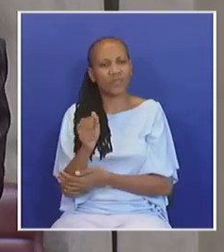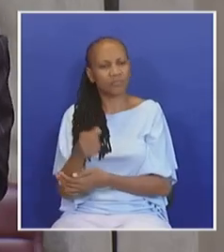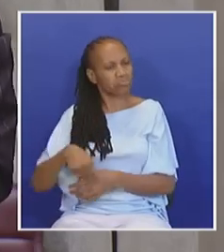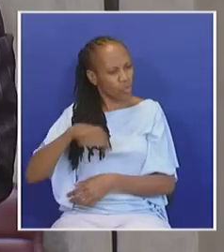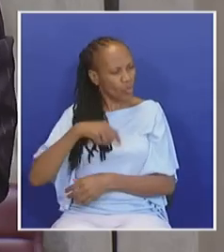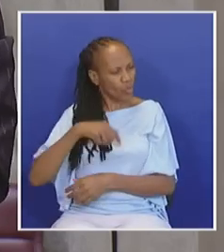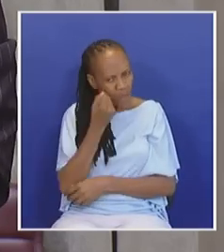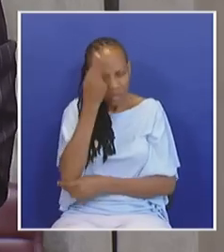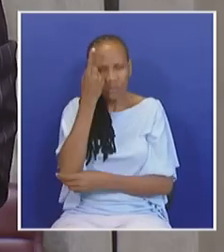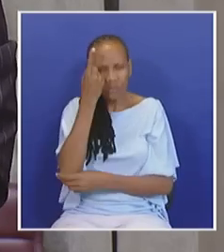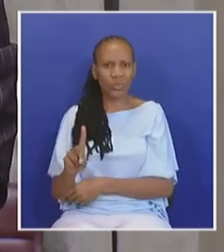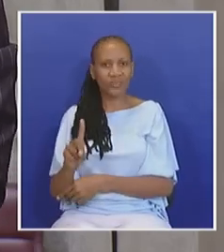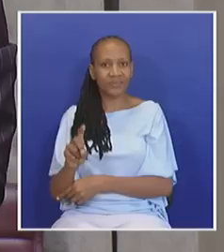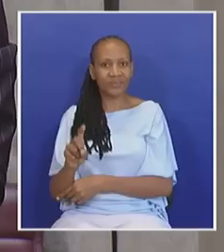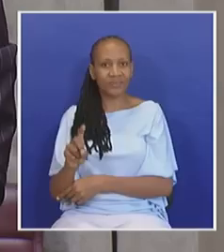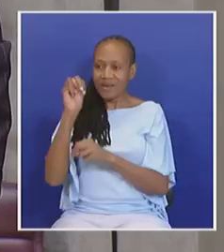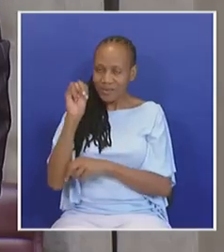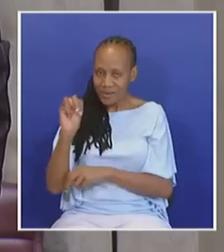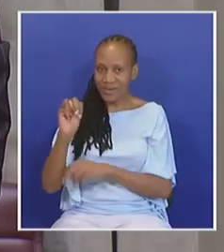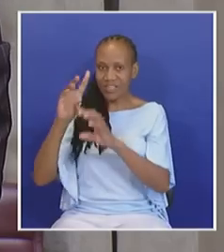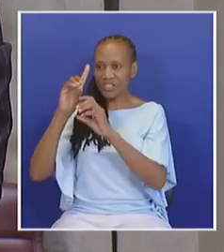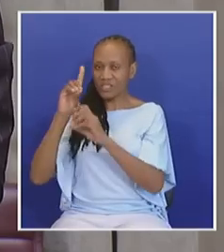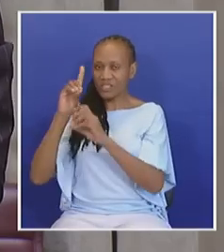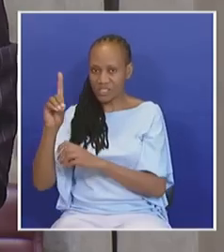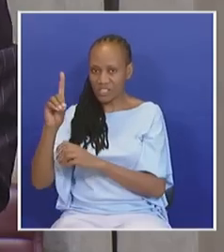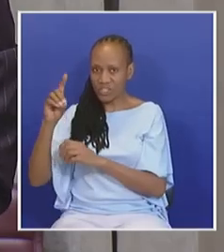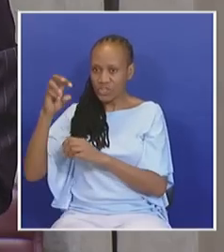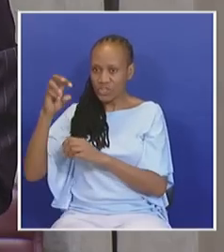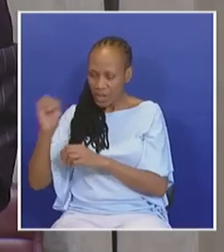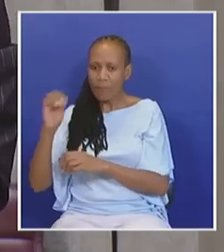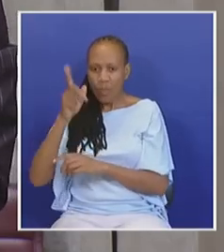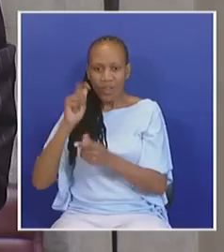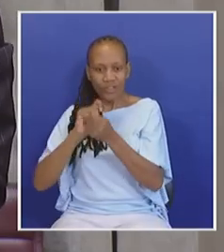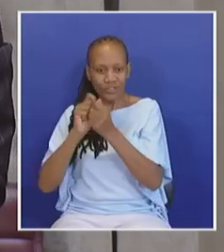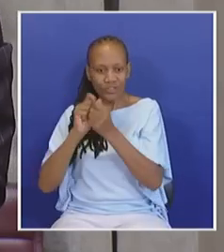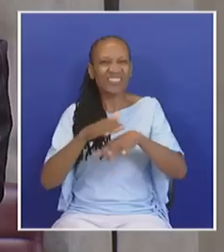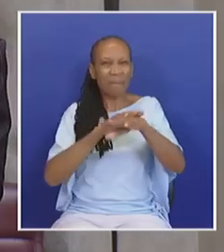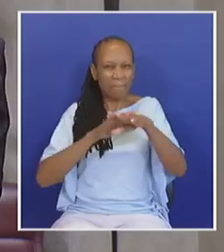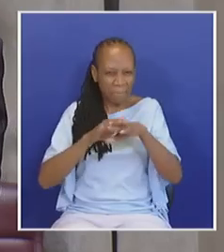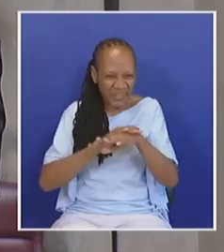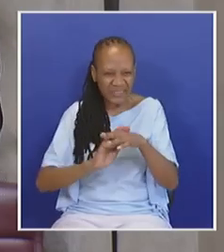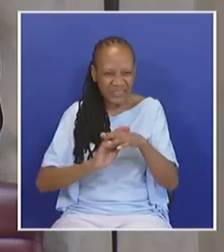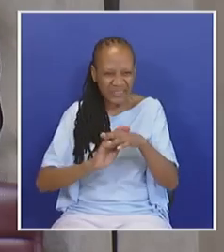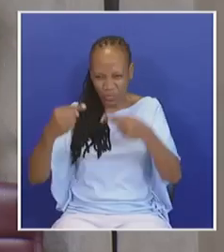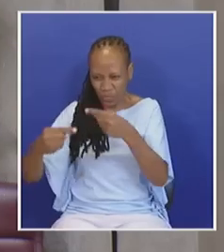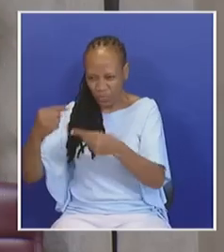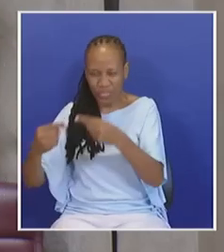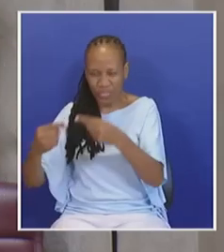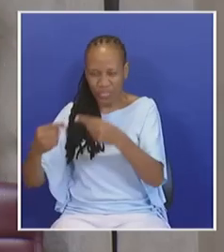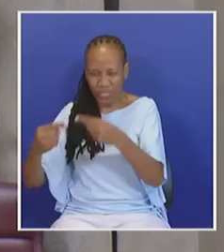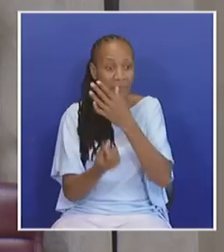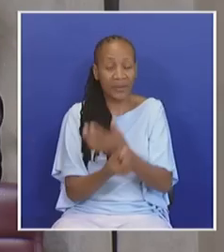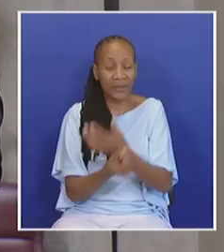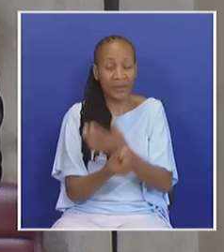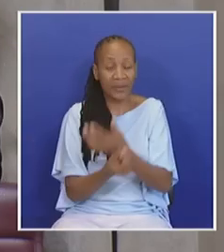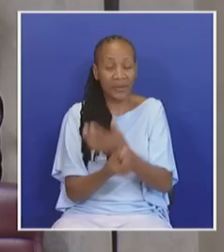it that the National Democratic Revolution would resolve the 3 basic and interrelated contradictions of colonialism of a special type in